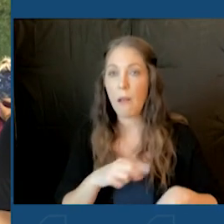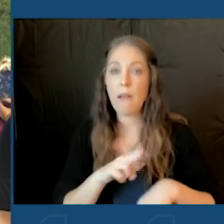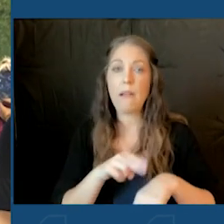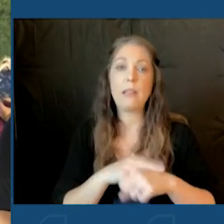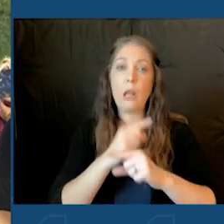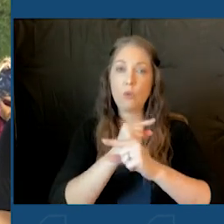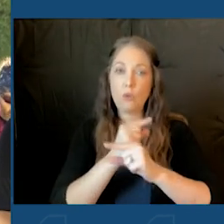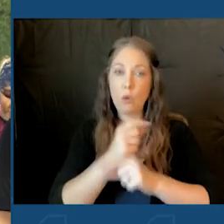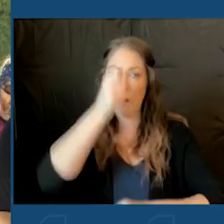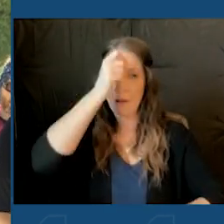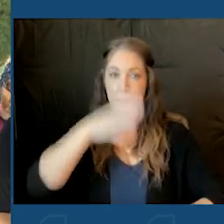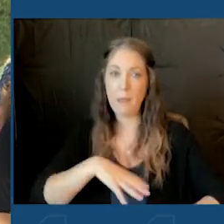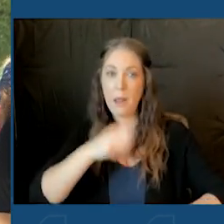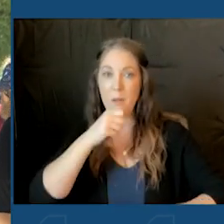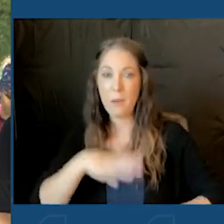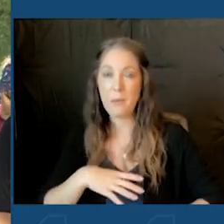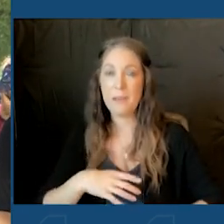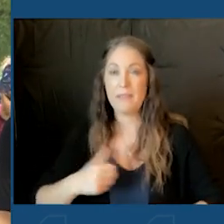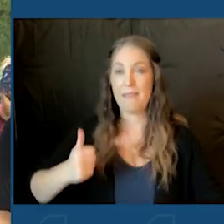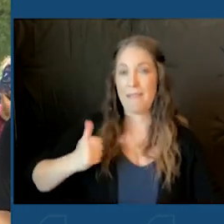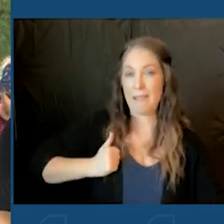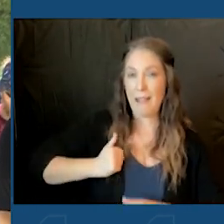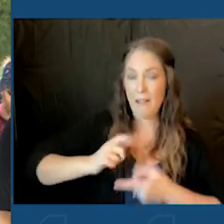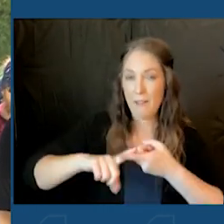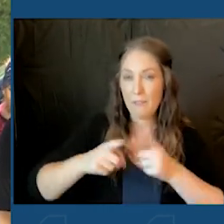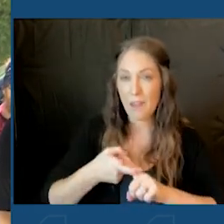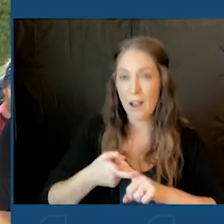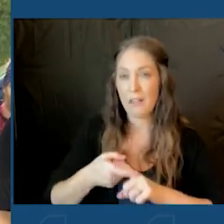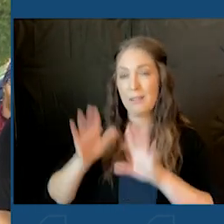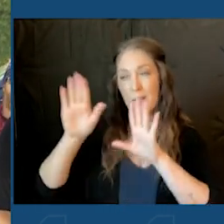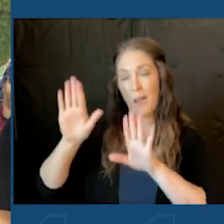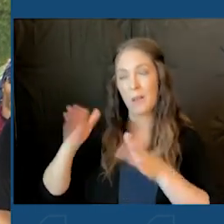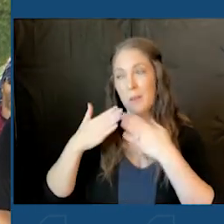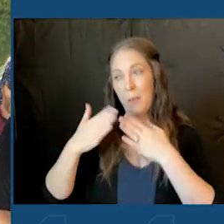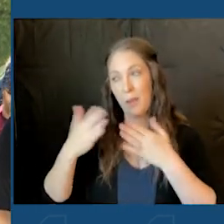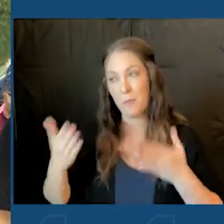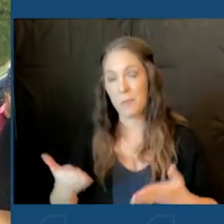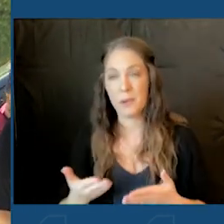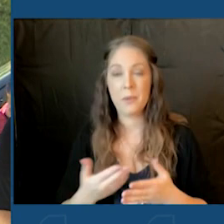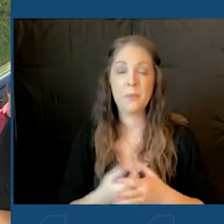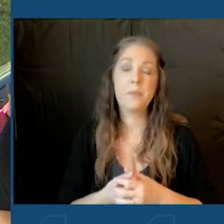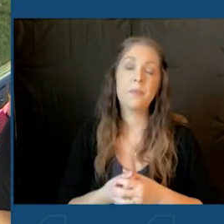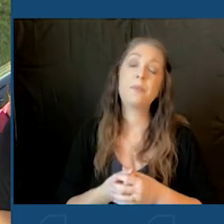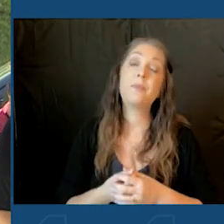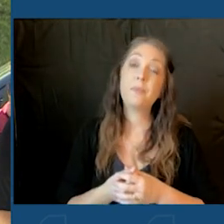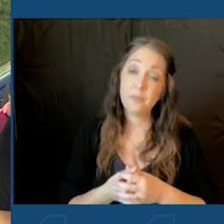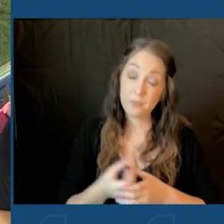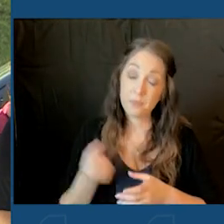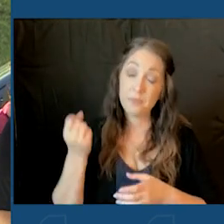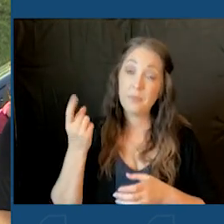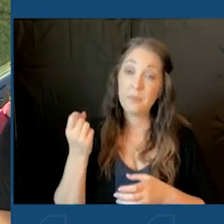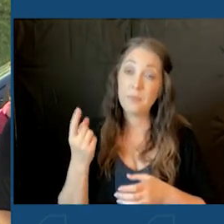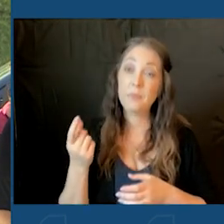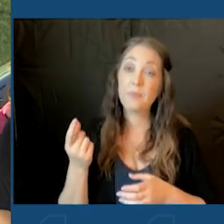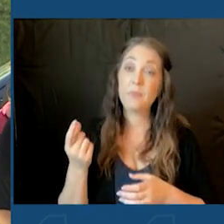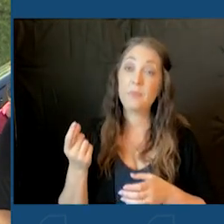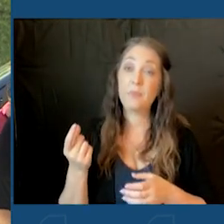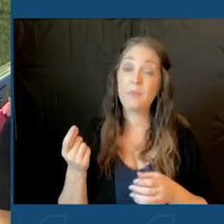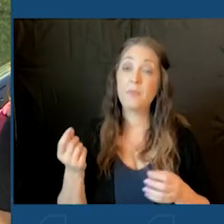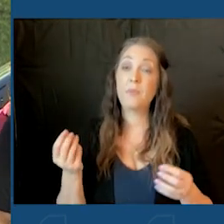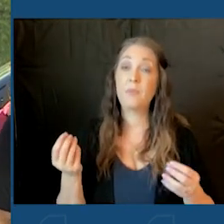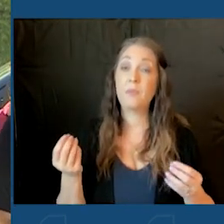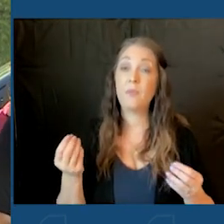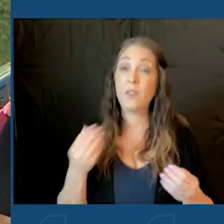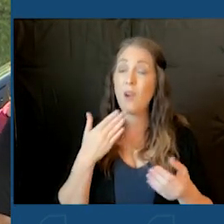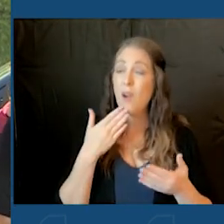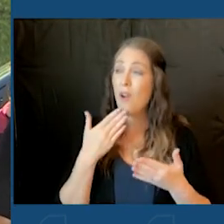from Canada, which is awesome and appreciated to have you all here. But there has been a sea of